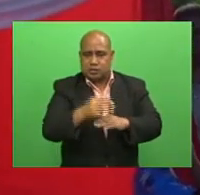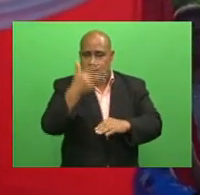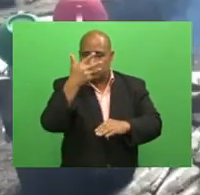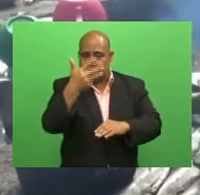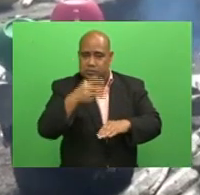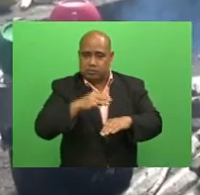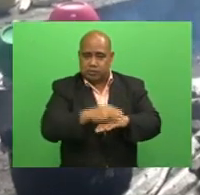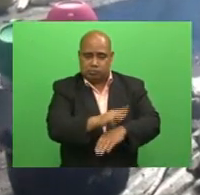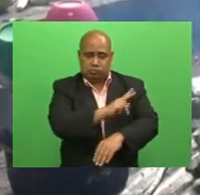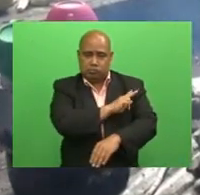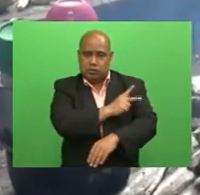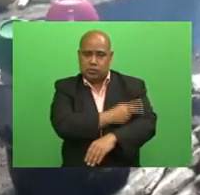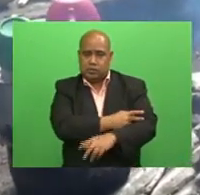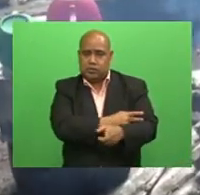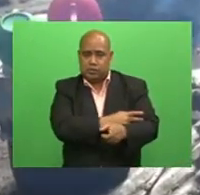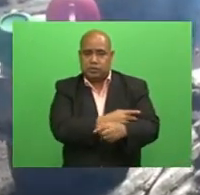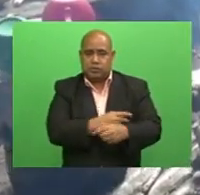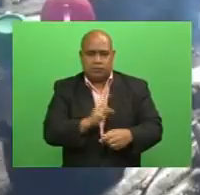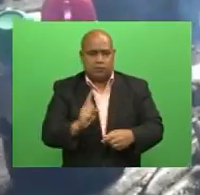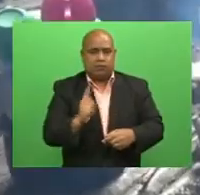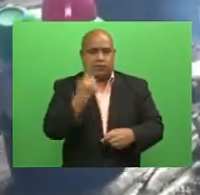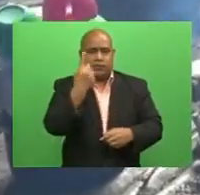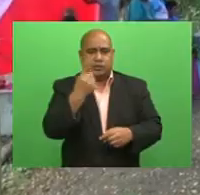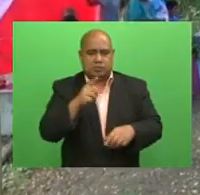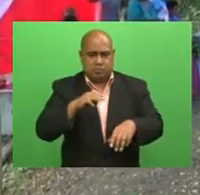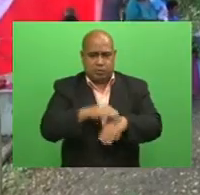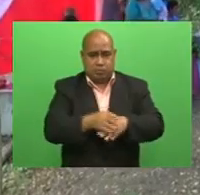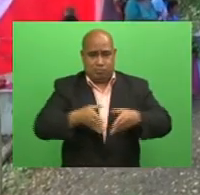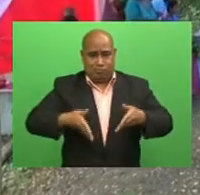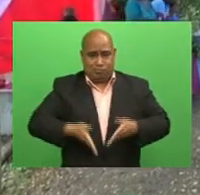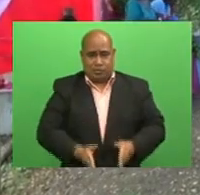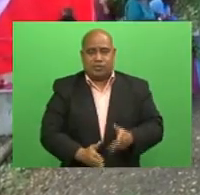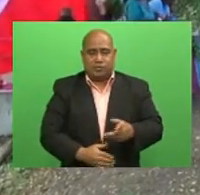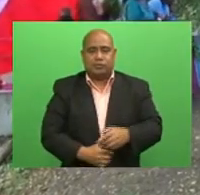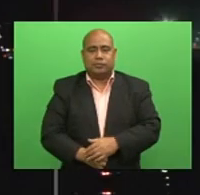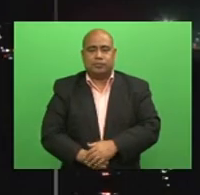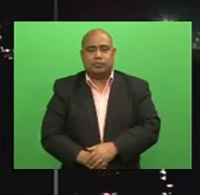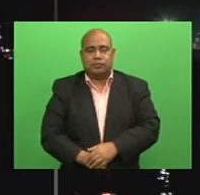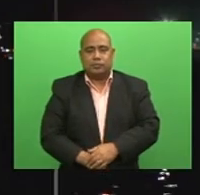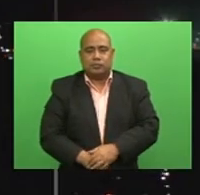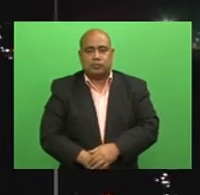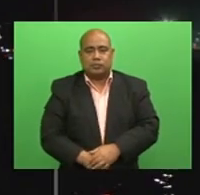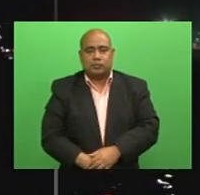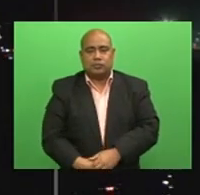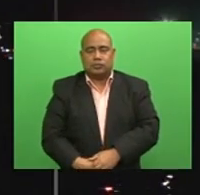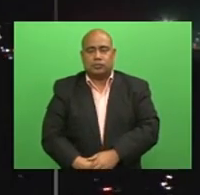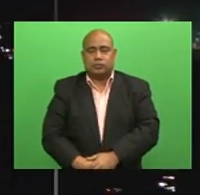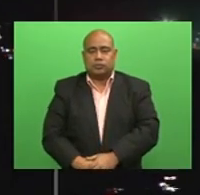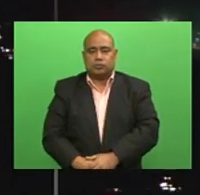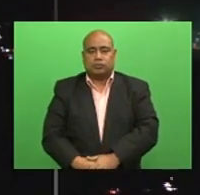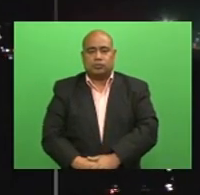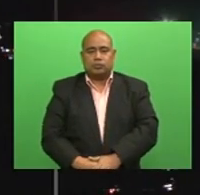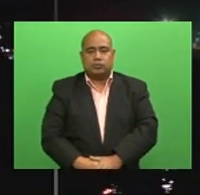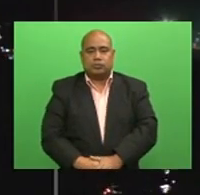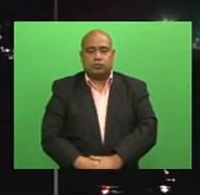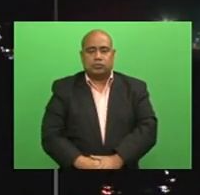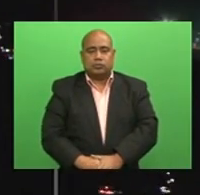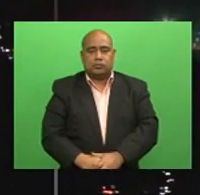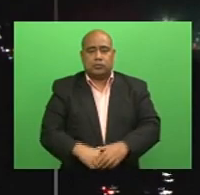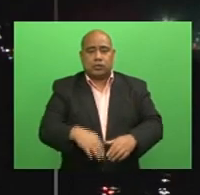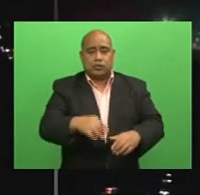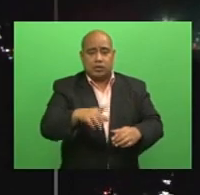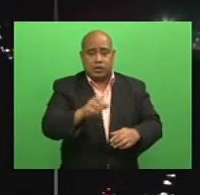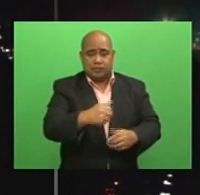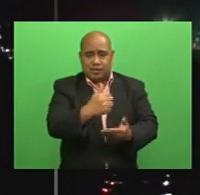the first postnatal month. Sainiani Mboila, FBC News. Various government departments are now rallying